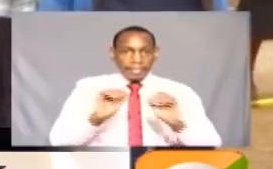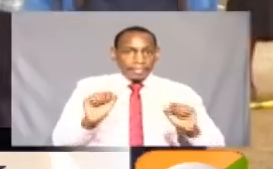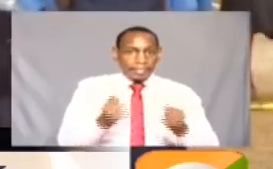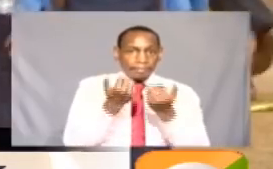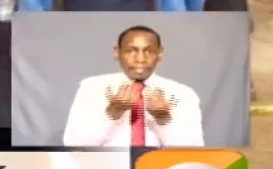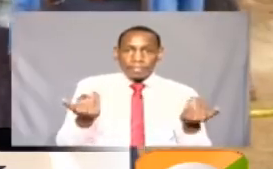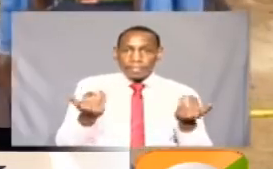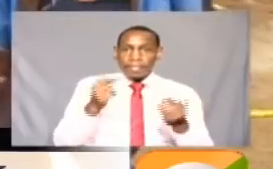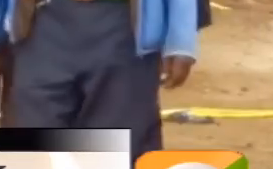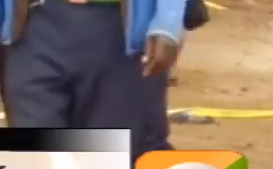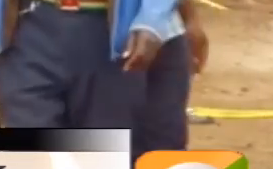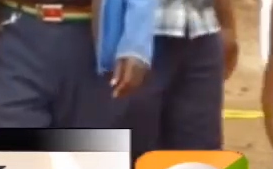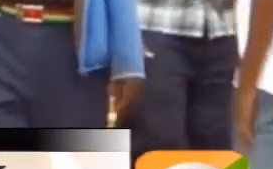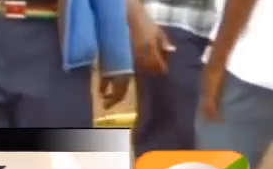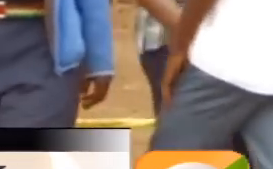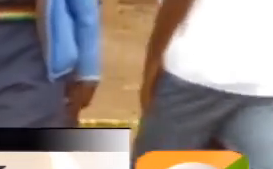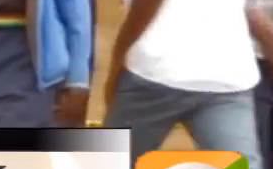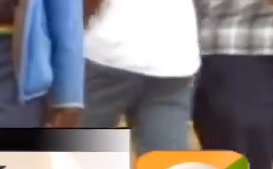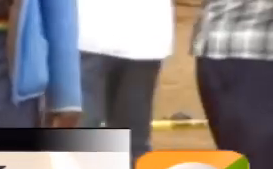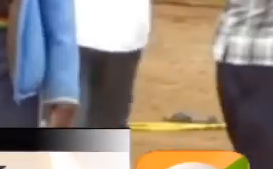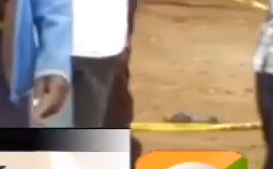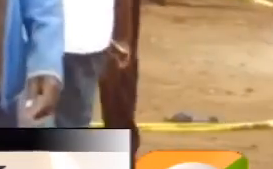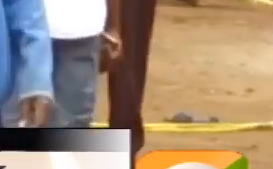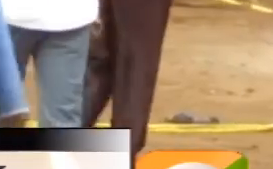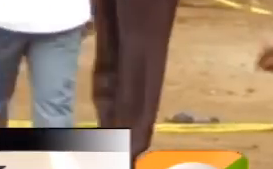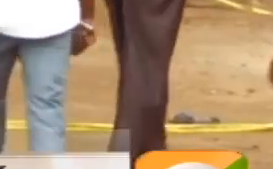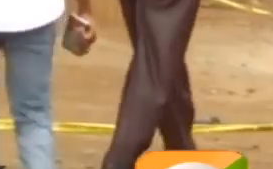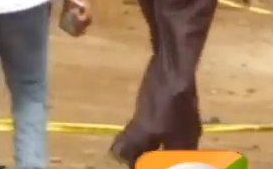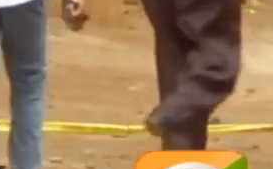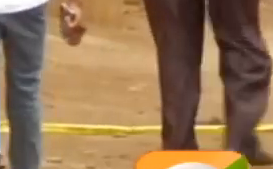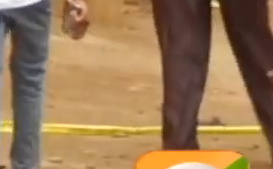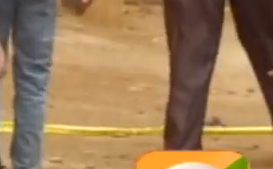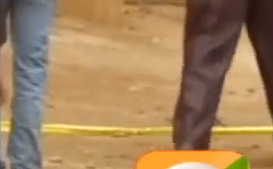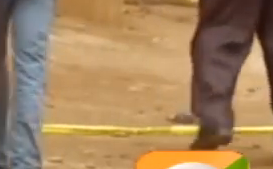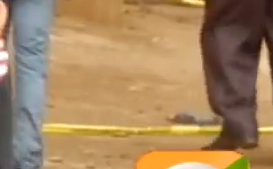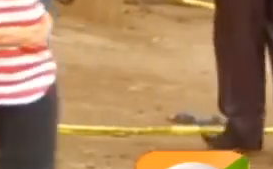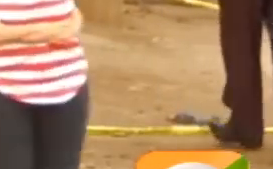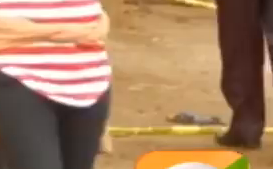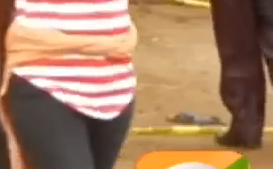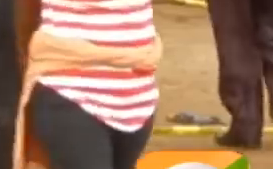their children while in school. Laura Otieno, Citizen TV, Kakamega County.